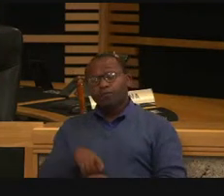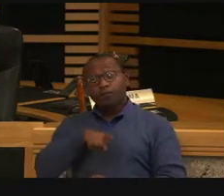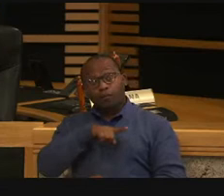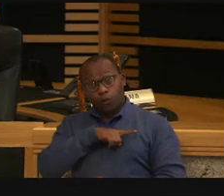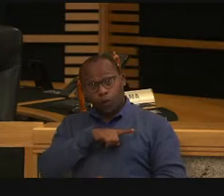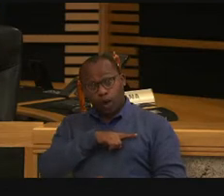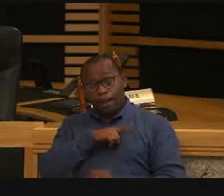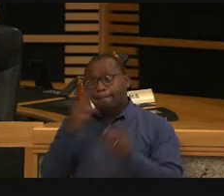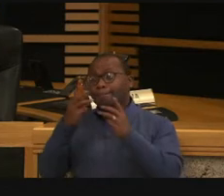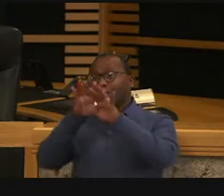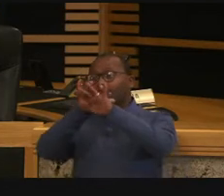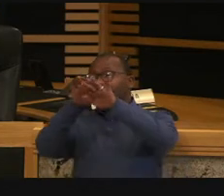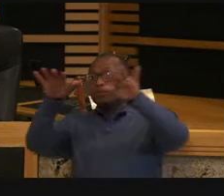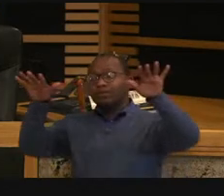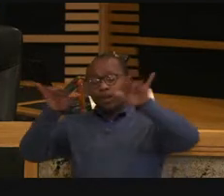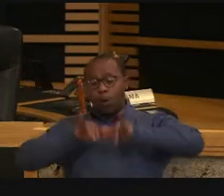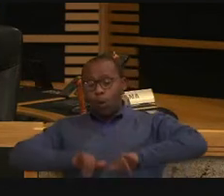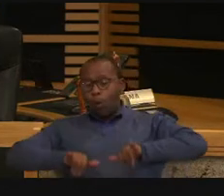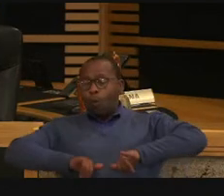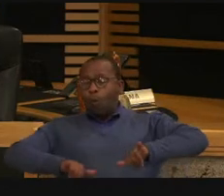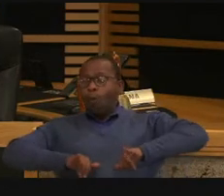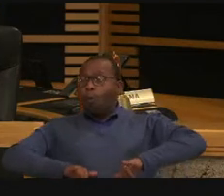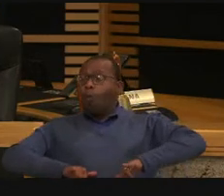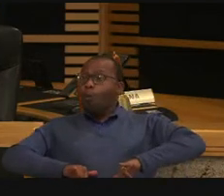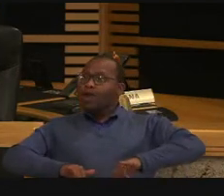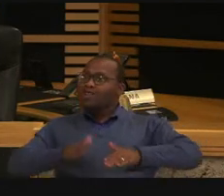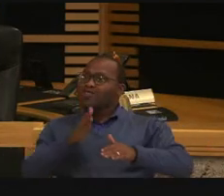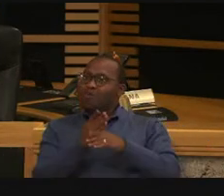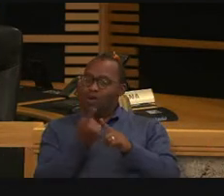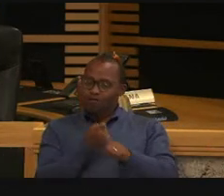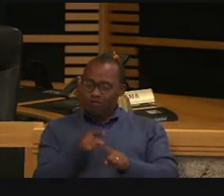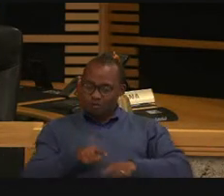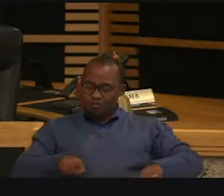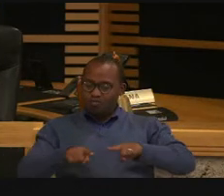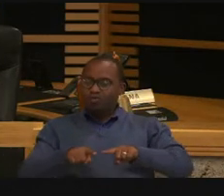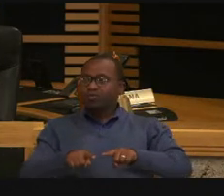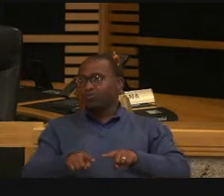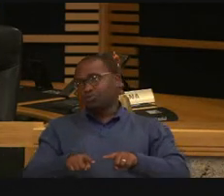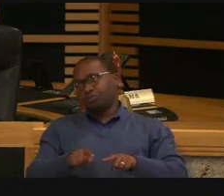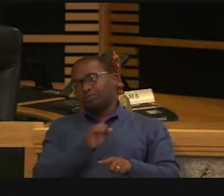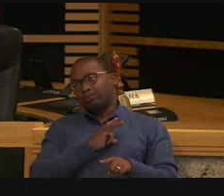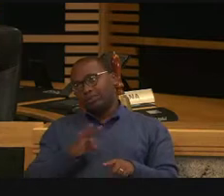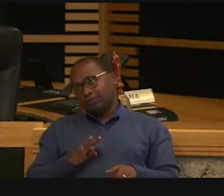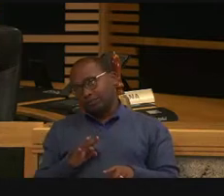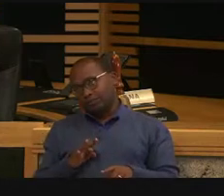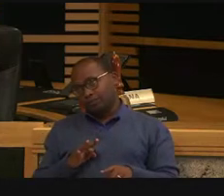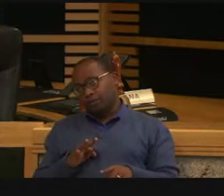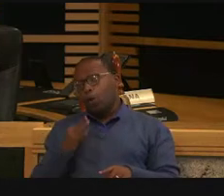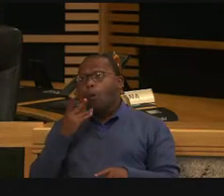kubo. Ukuphatheka kwakubi kwabo ke ibenza kungabi kuhle.